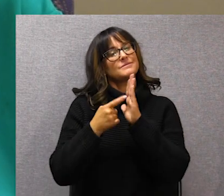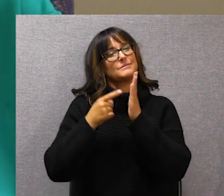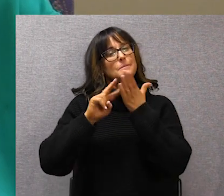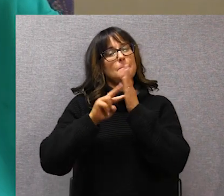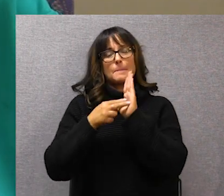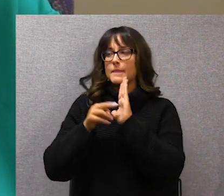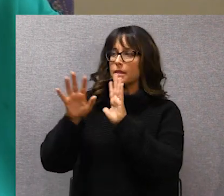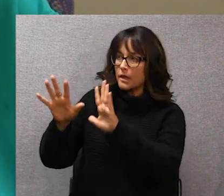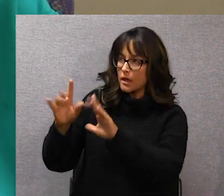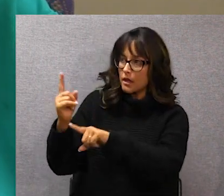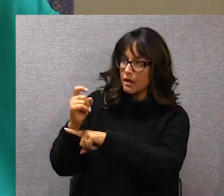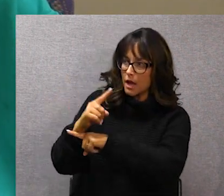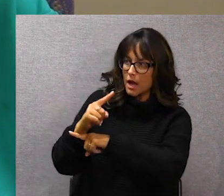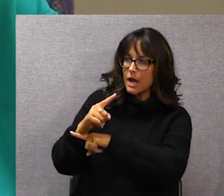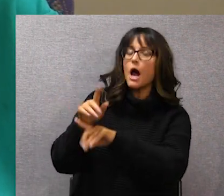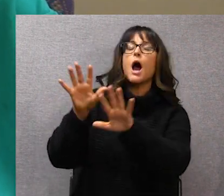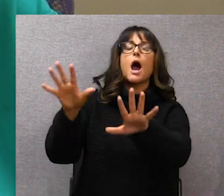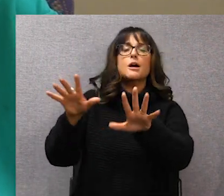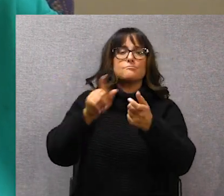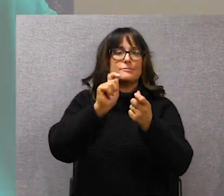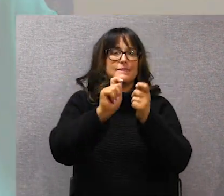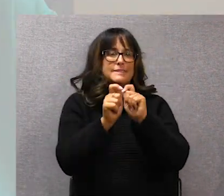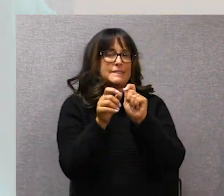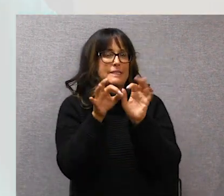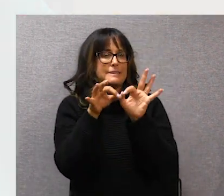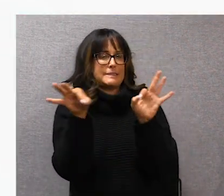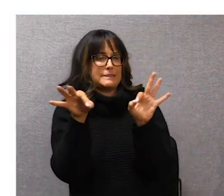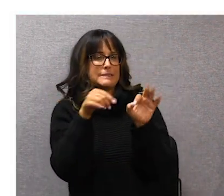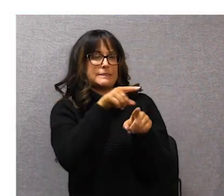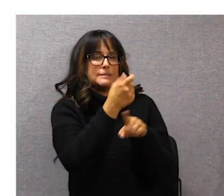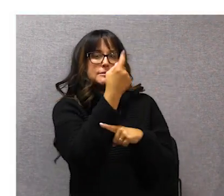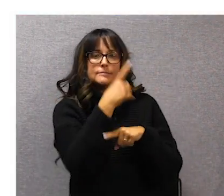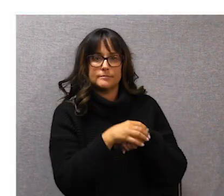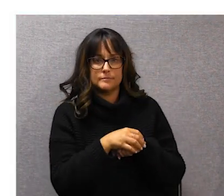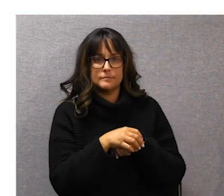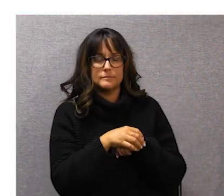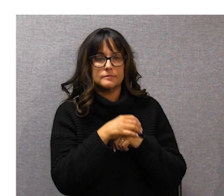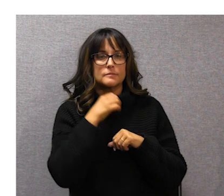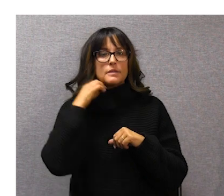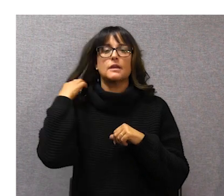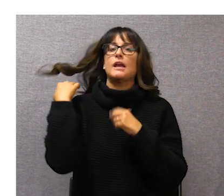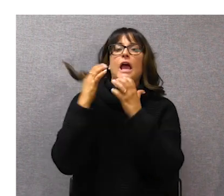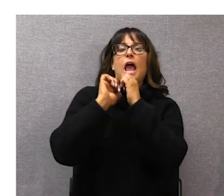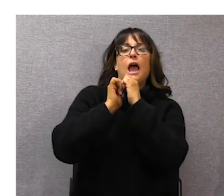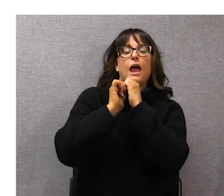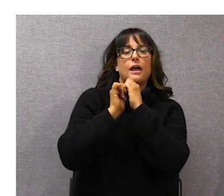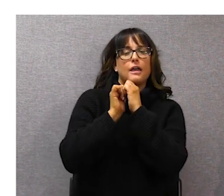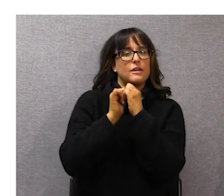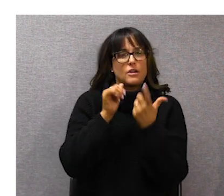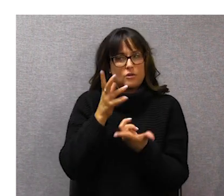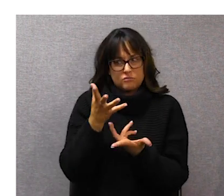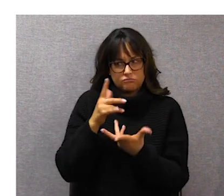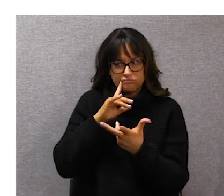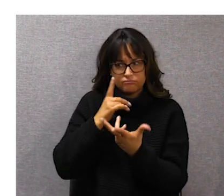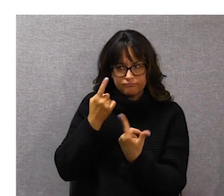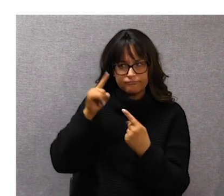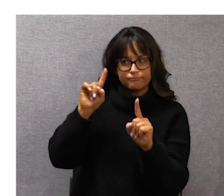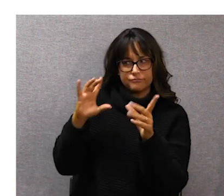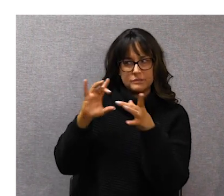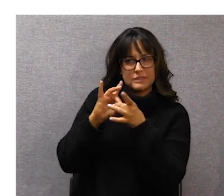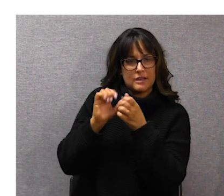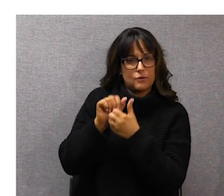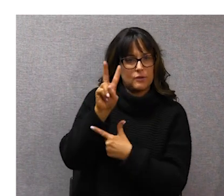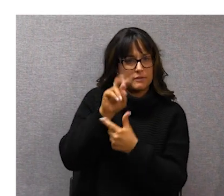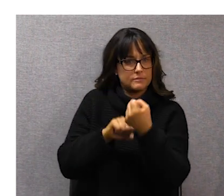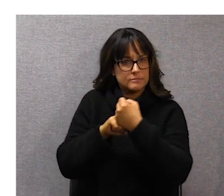And sometimes that means rewording a question. There are many different ways in which a victim may access a victim